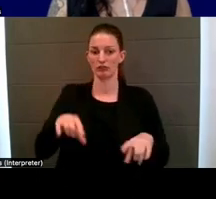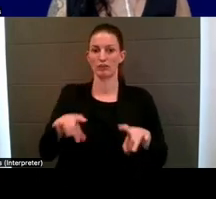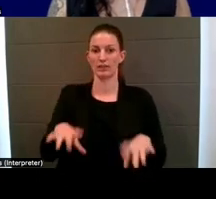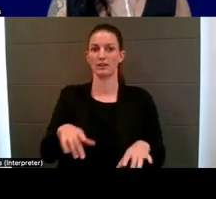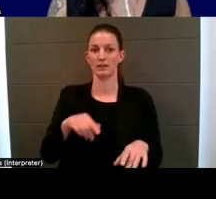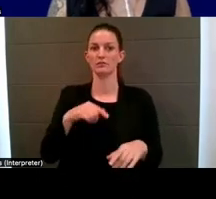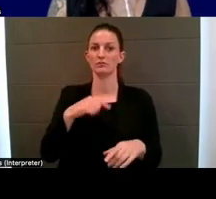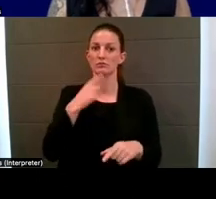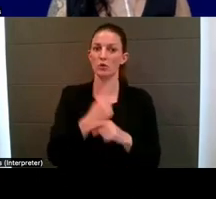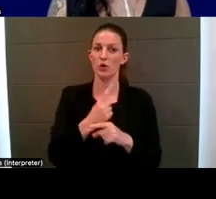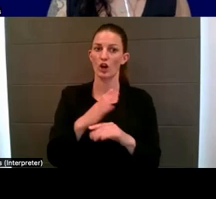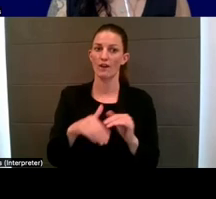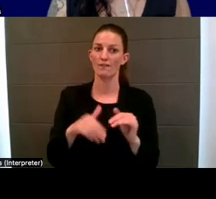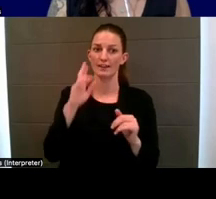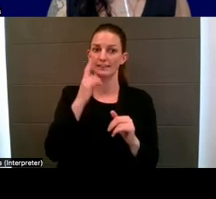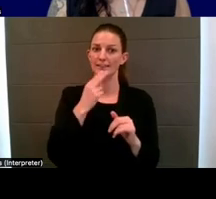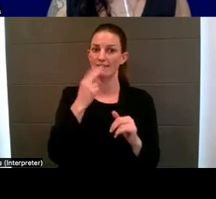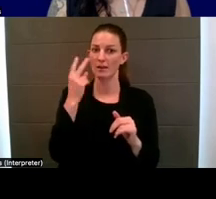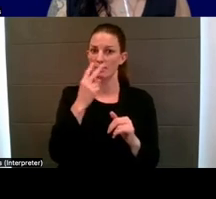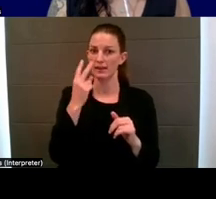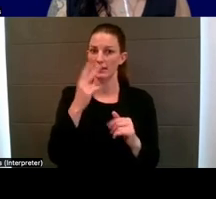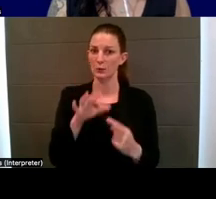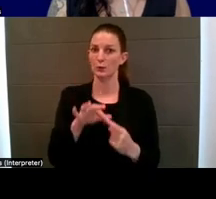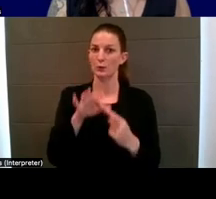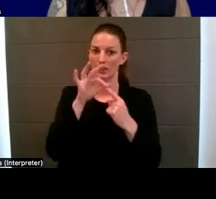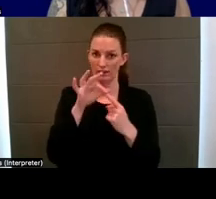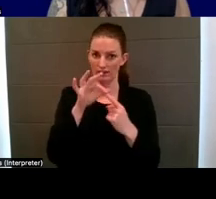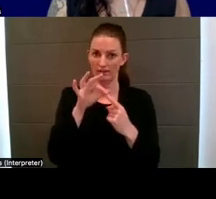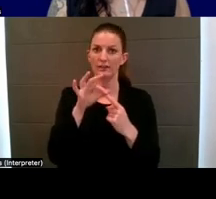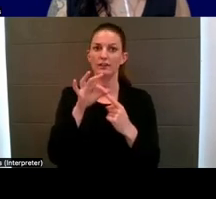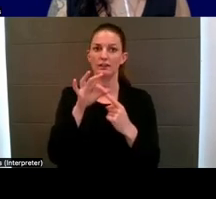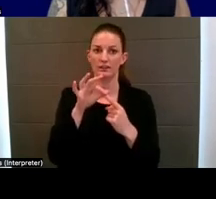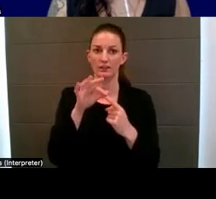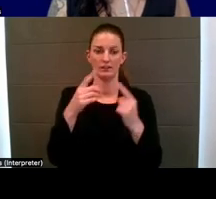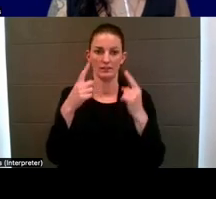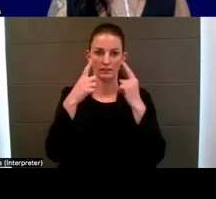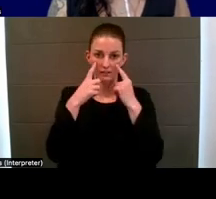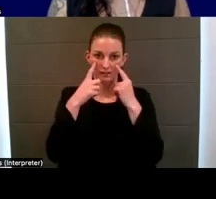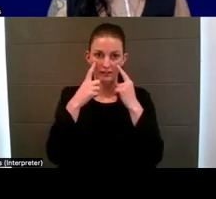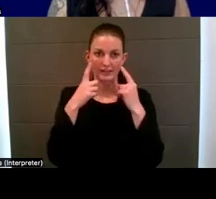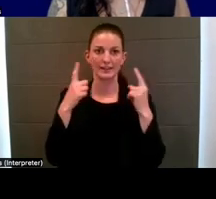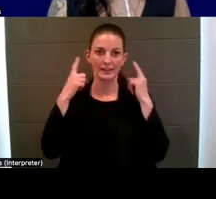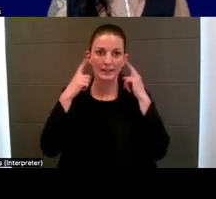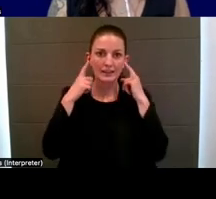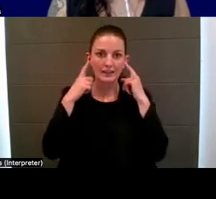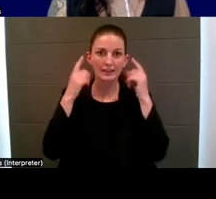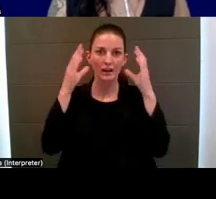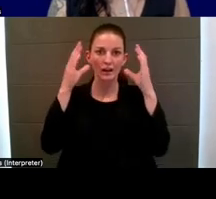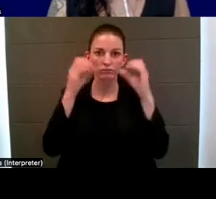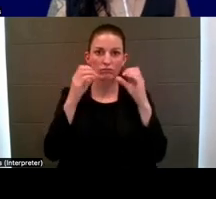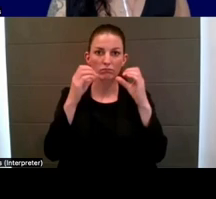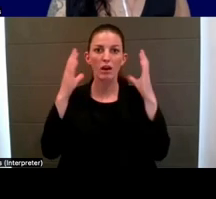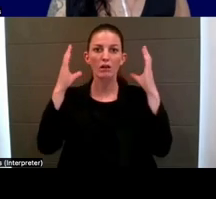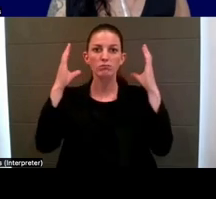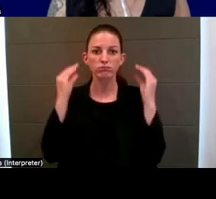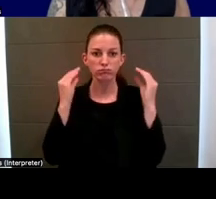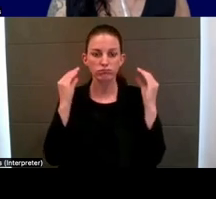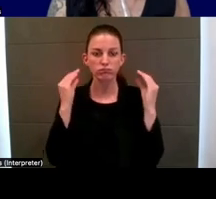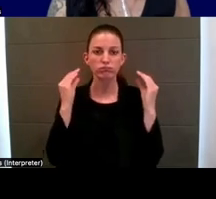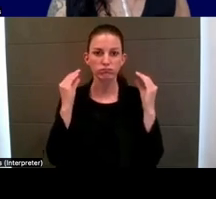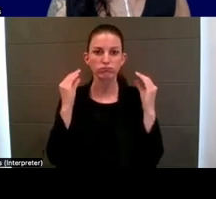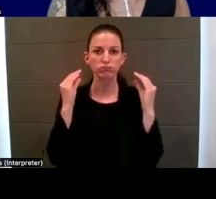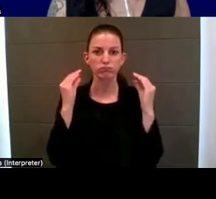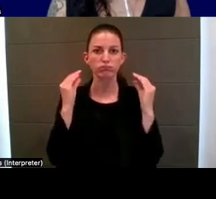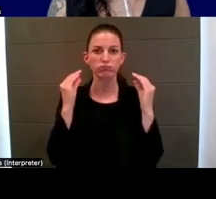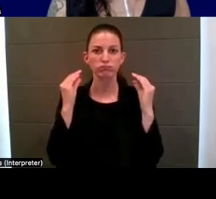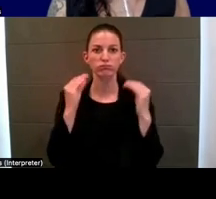unique and isolating sensory disability resulting from the combination of both hearing and vision loss or impairment. And this can have a